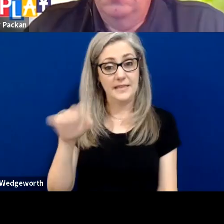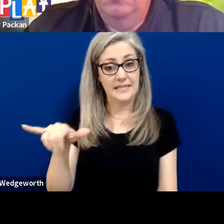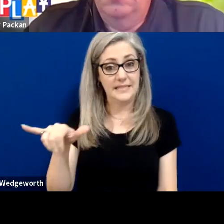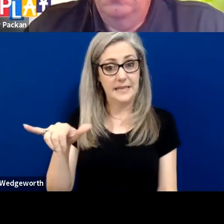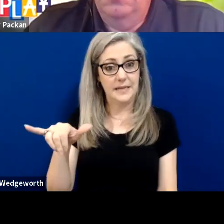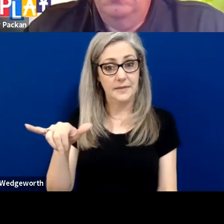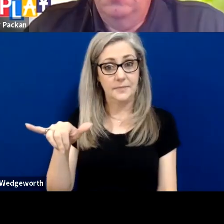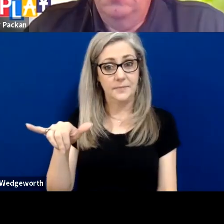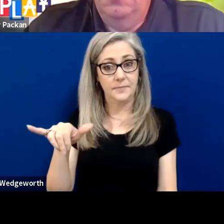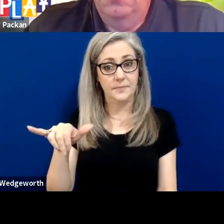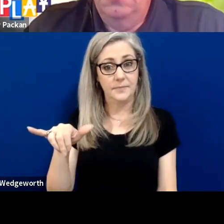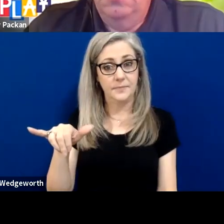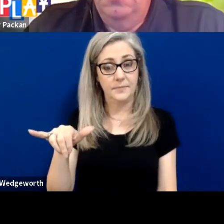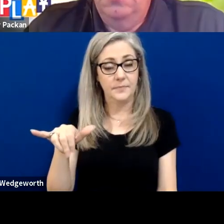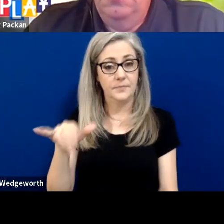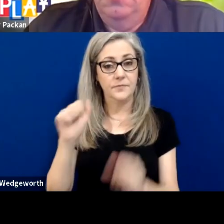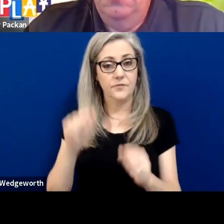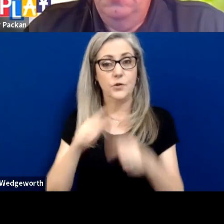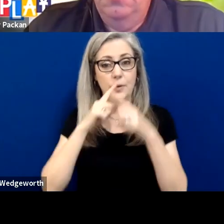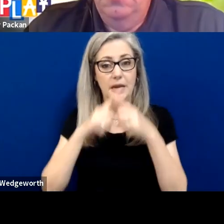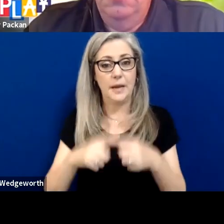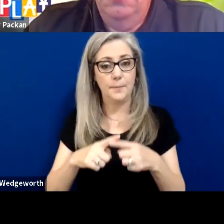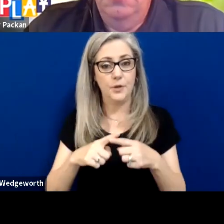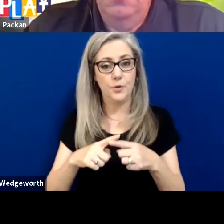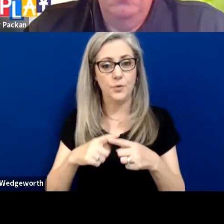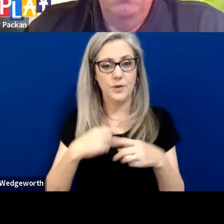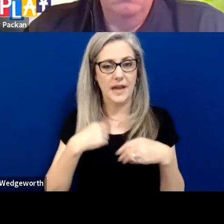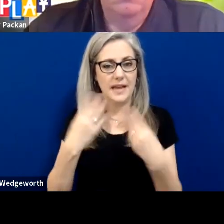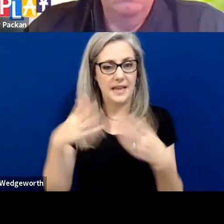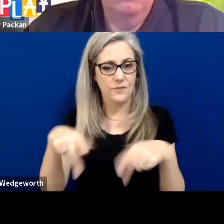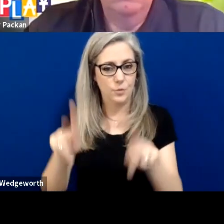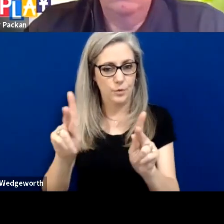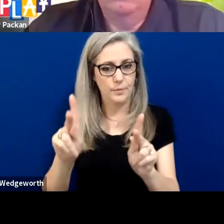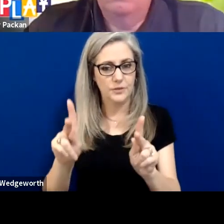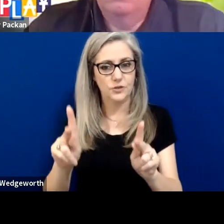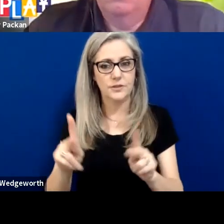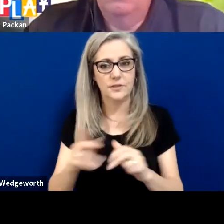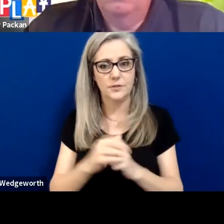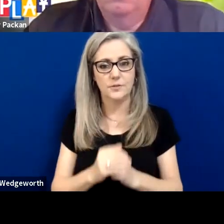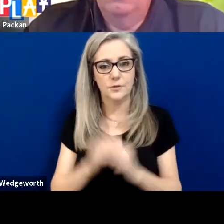Kinsey, if you can unmute yourself, I've given you permission to mute.